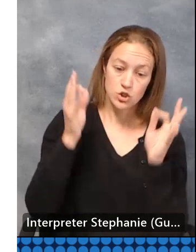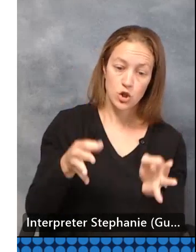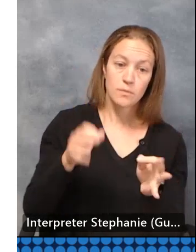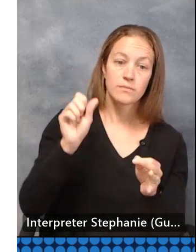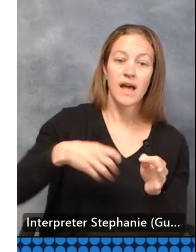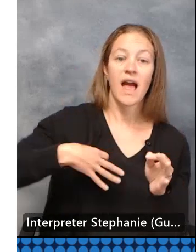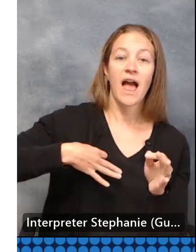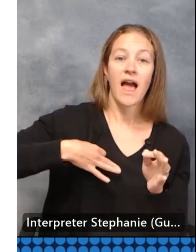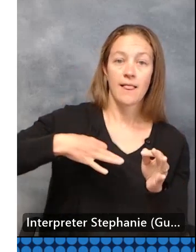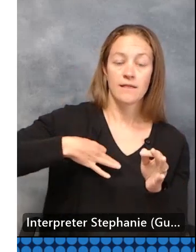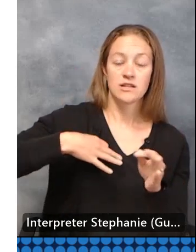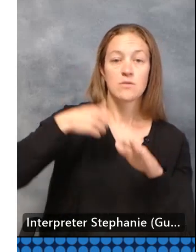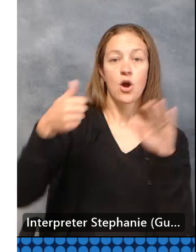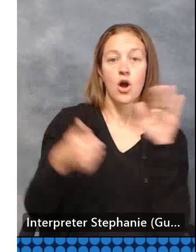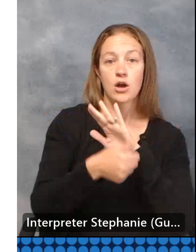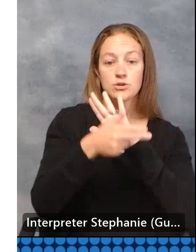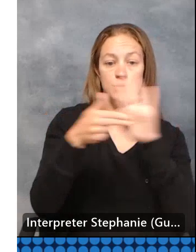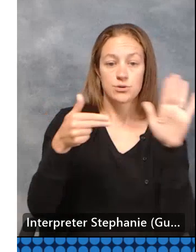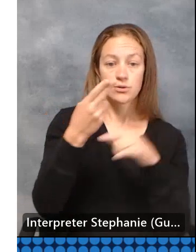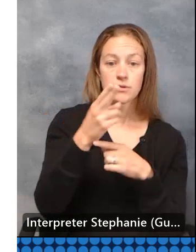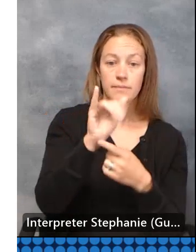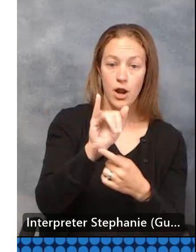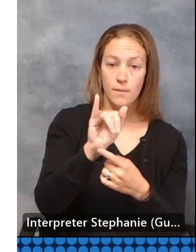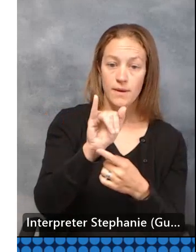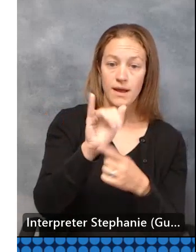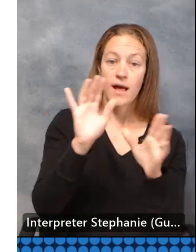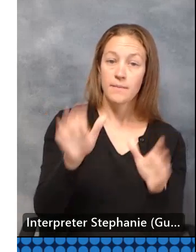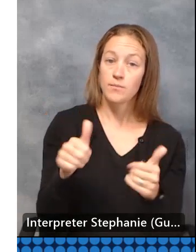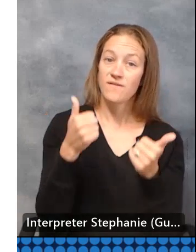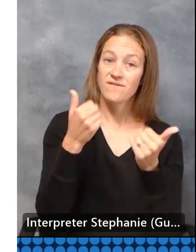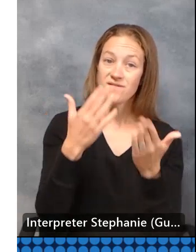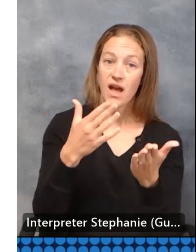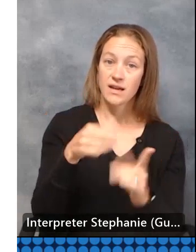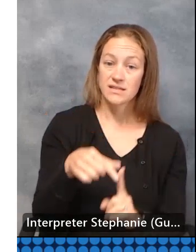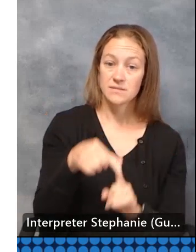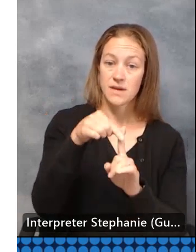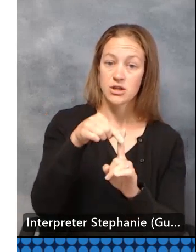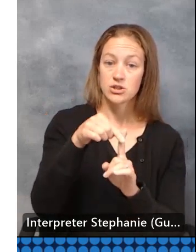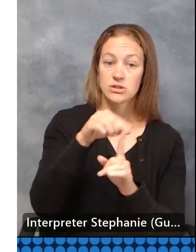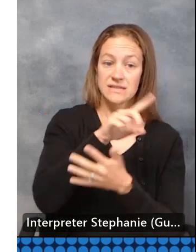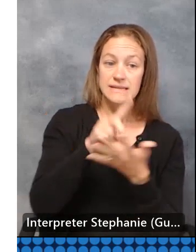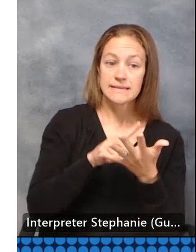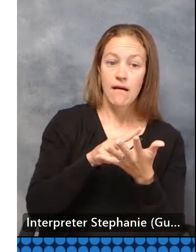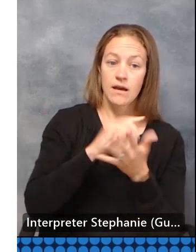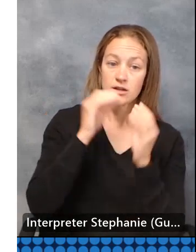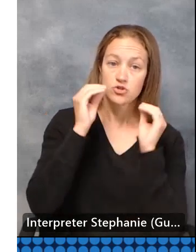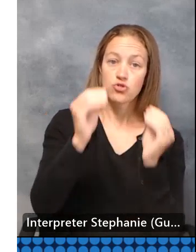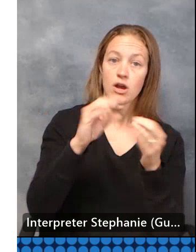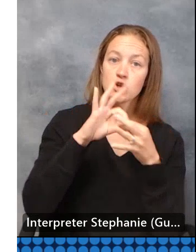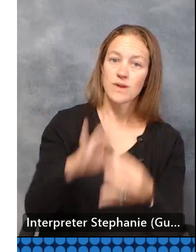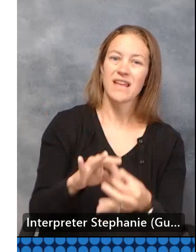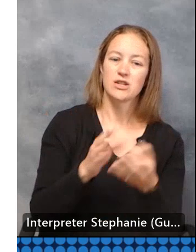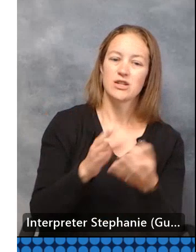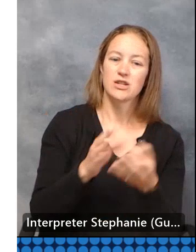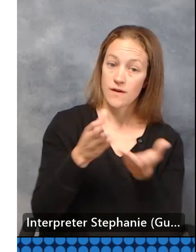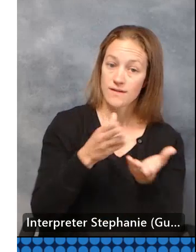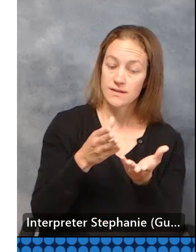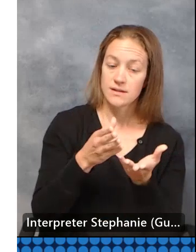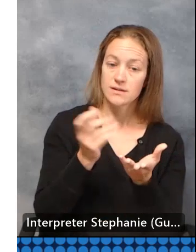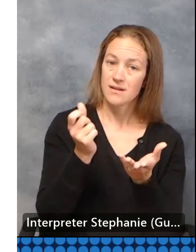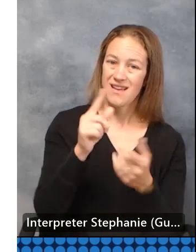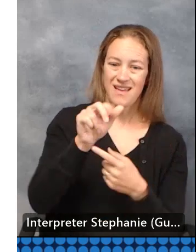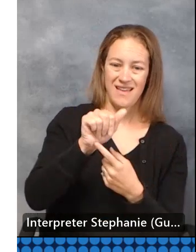eligible under the category of hearing impairment and provided specially designed instruction and related services,